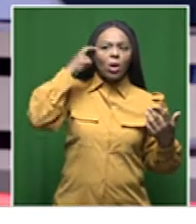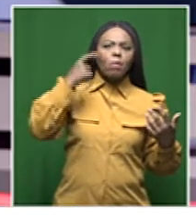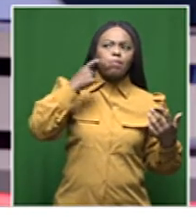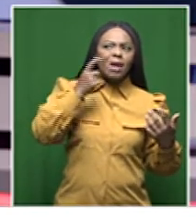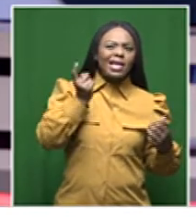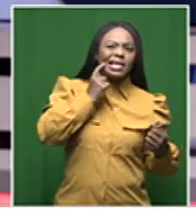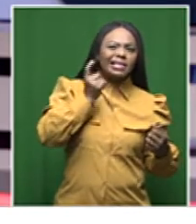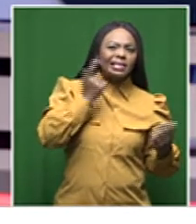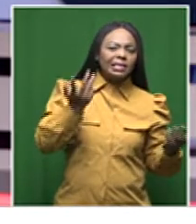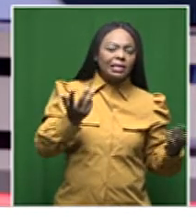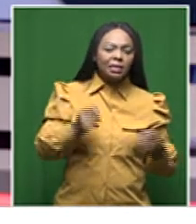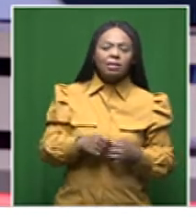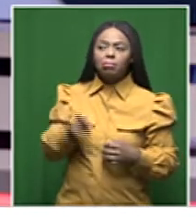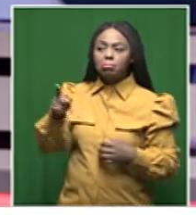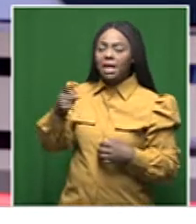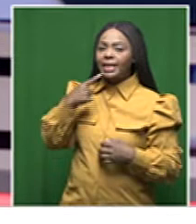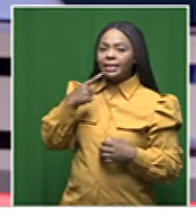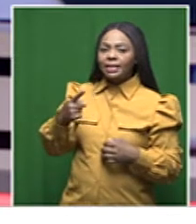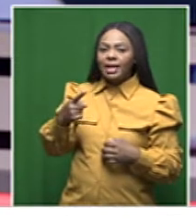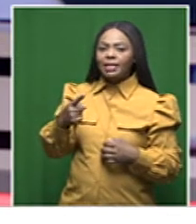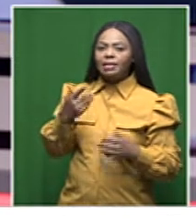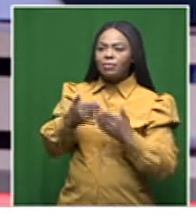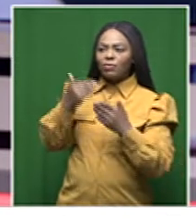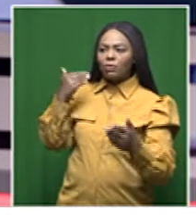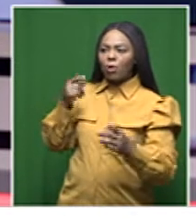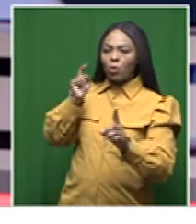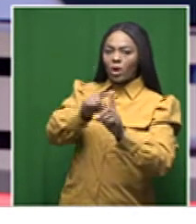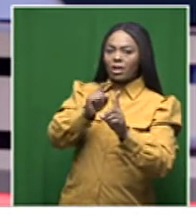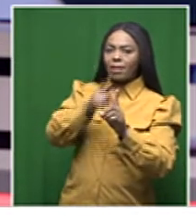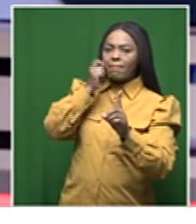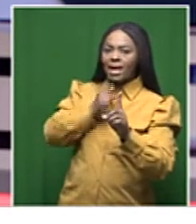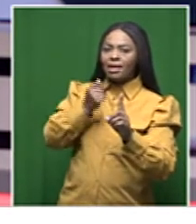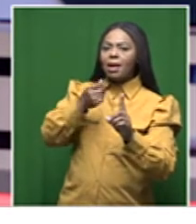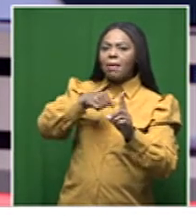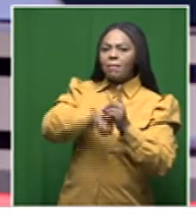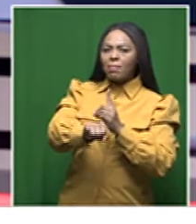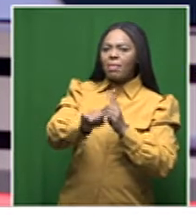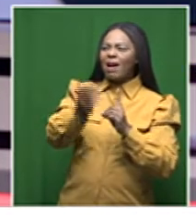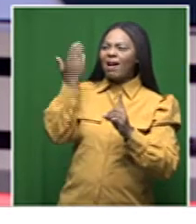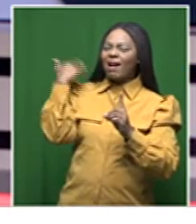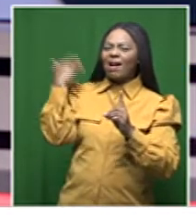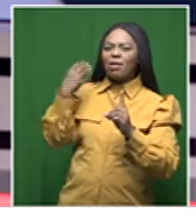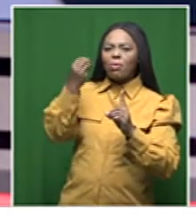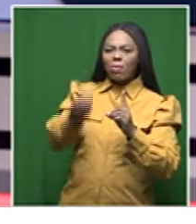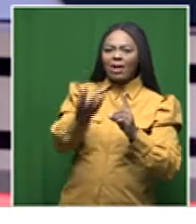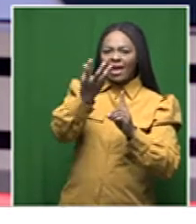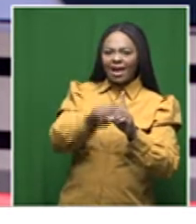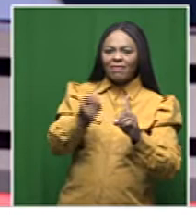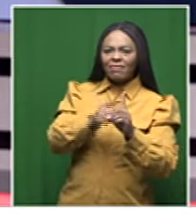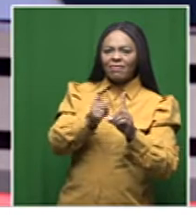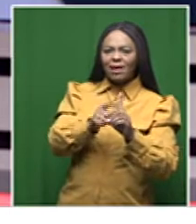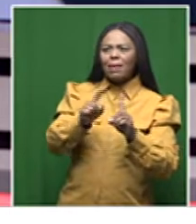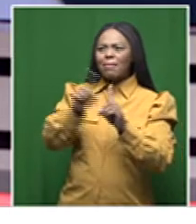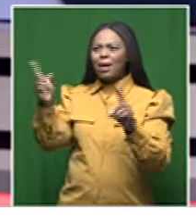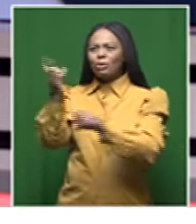I think an interesting thing that you raise is that you previously had a child. Yeah. And when someone then gives you a diagnosis of no,